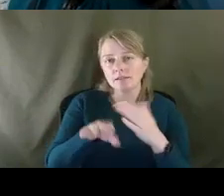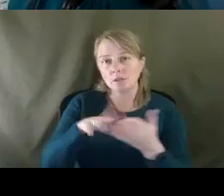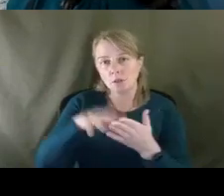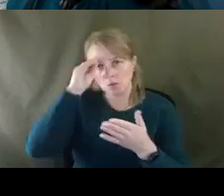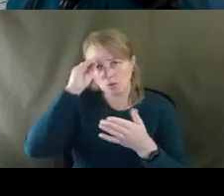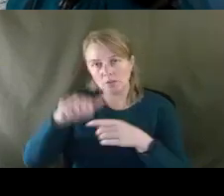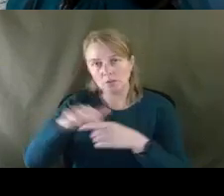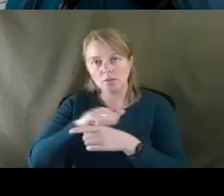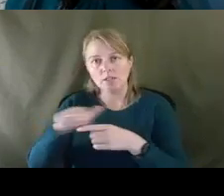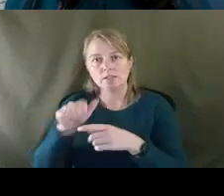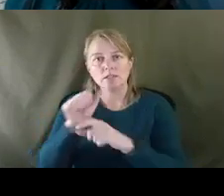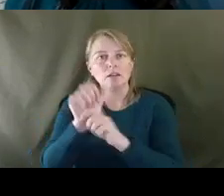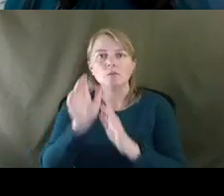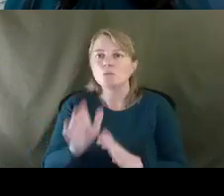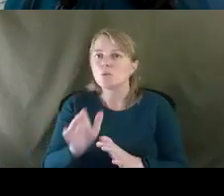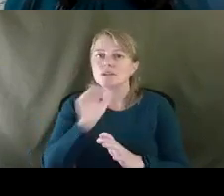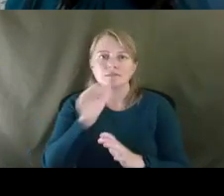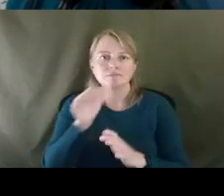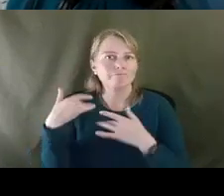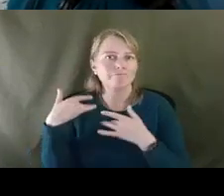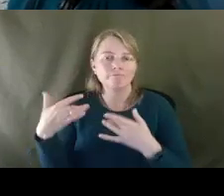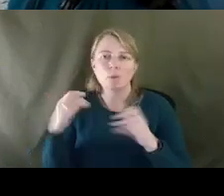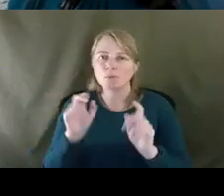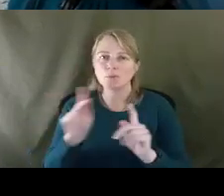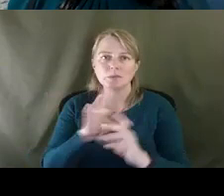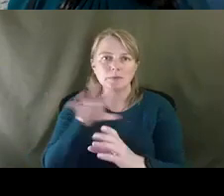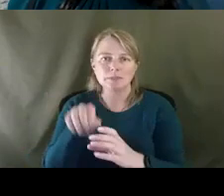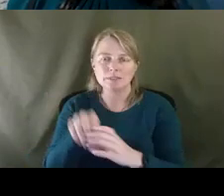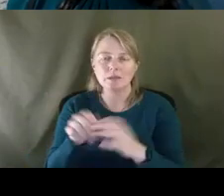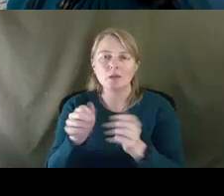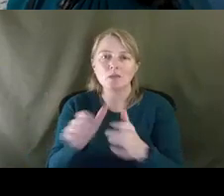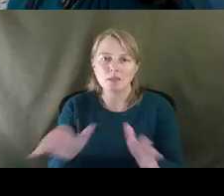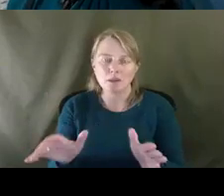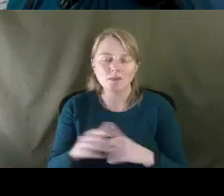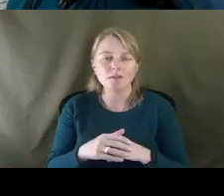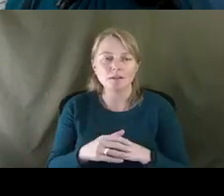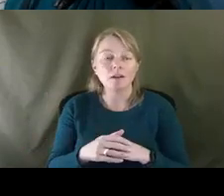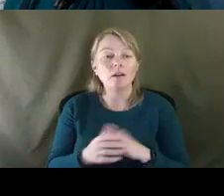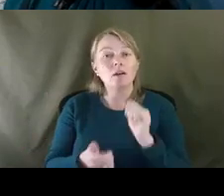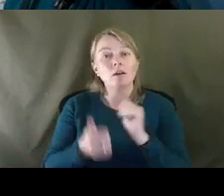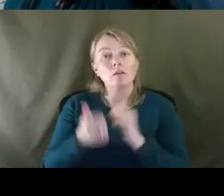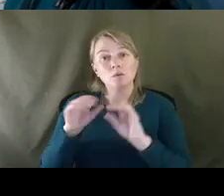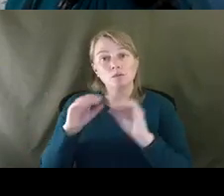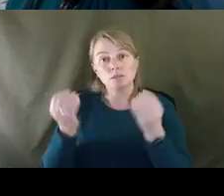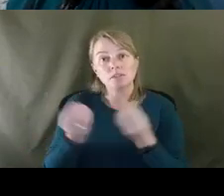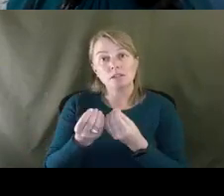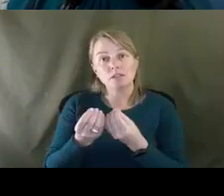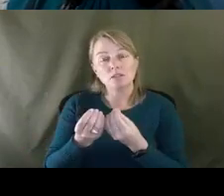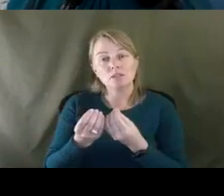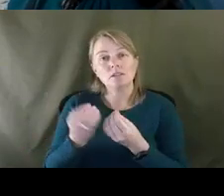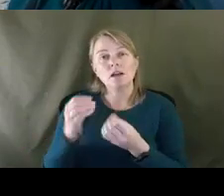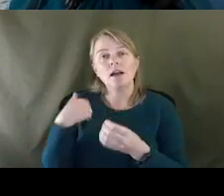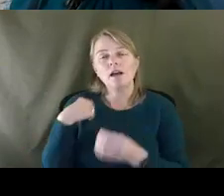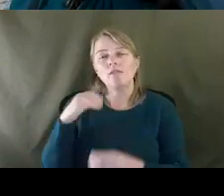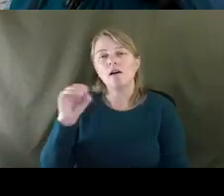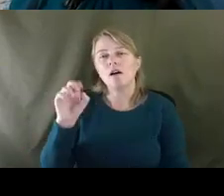employees wouldn't normally have the opportunity to participate in without it. Most organizations have onboarding